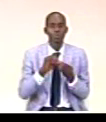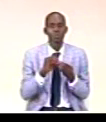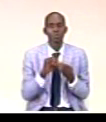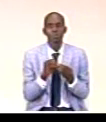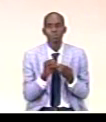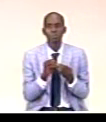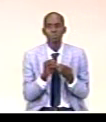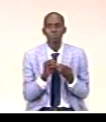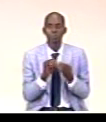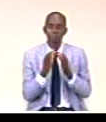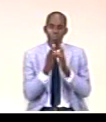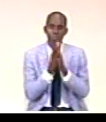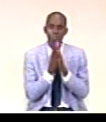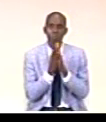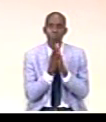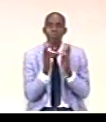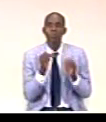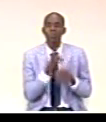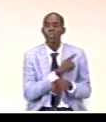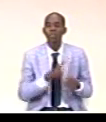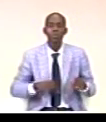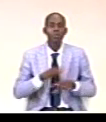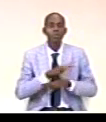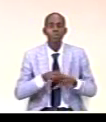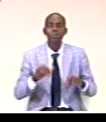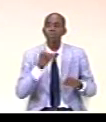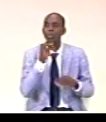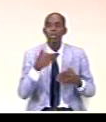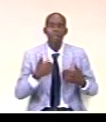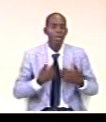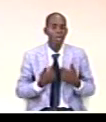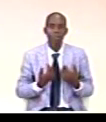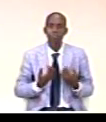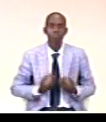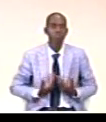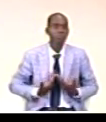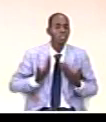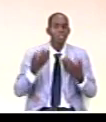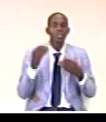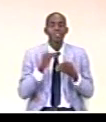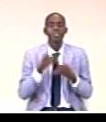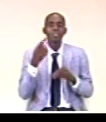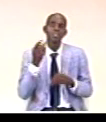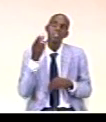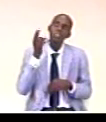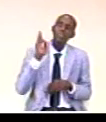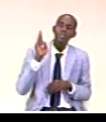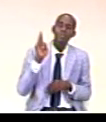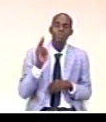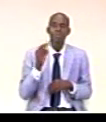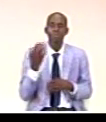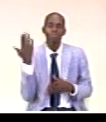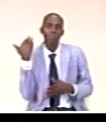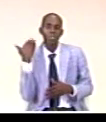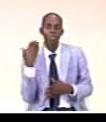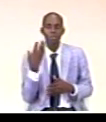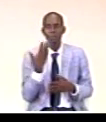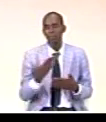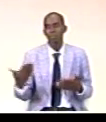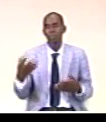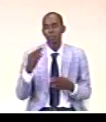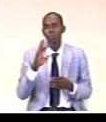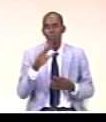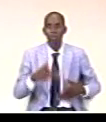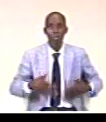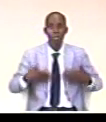Let's talk to the Lord. The Lord does not delight in the story of yesteryears. He just wants us to be current. He